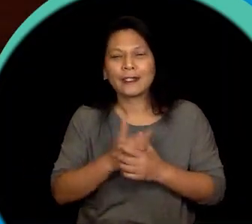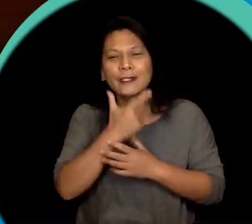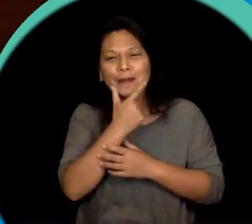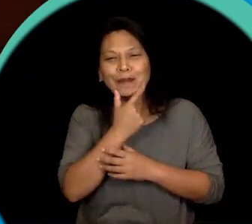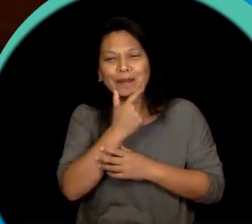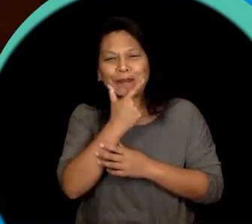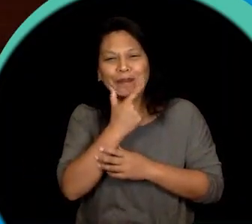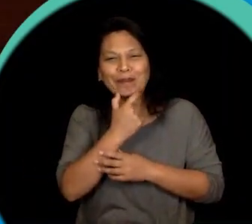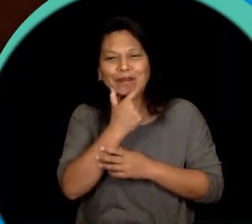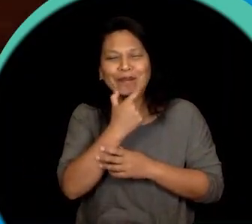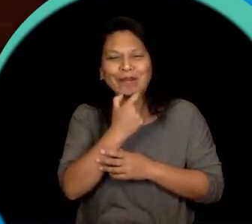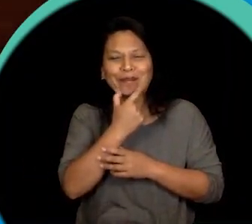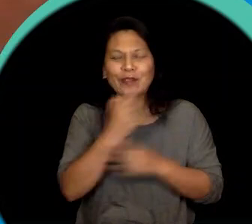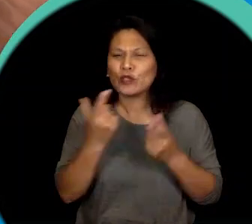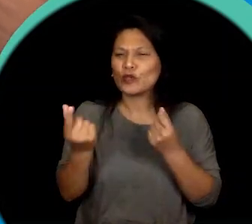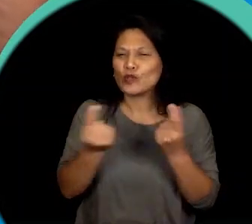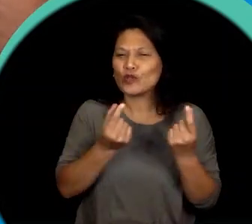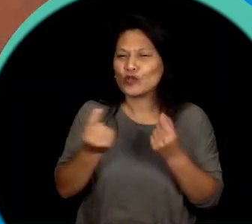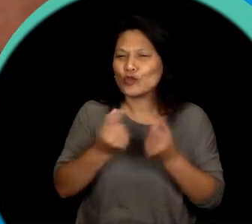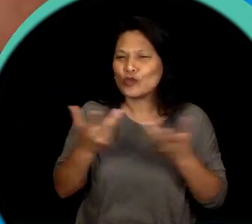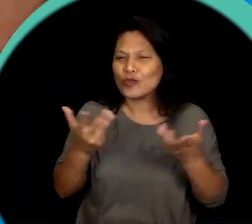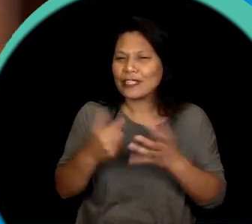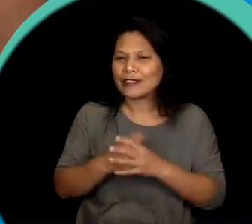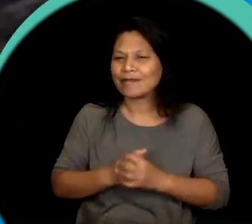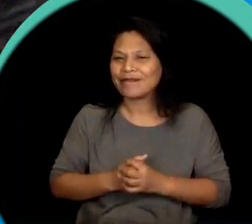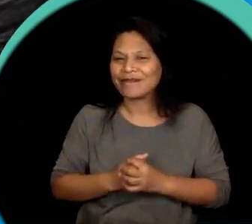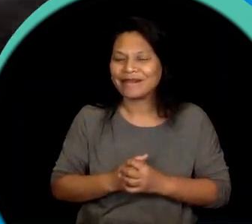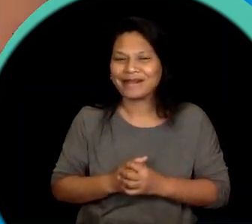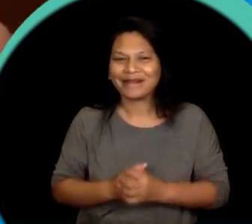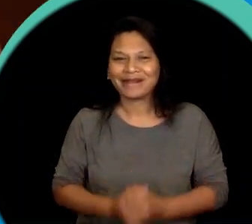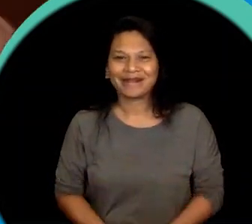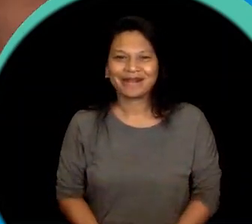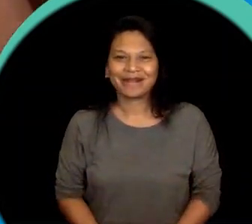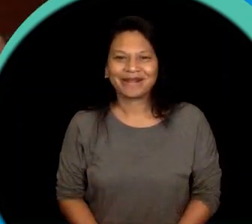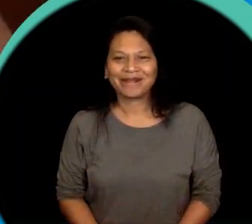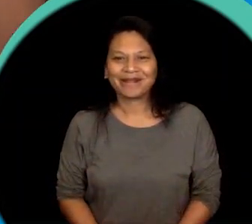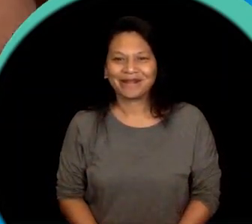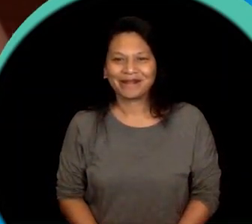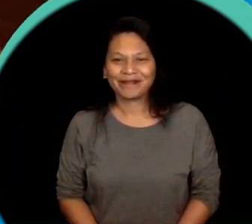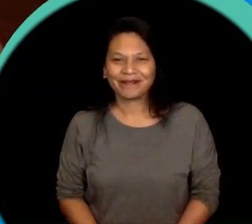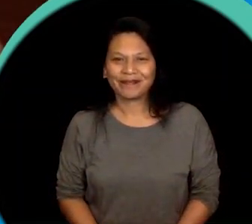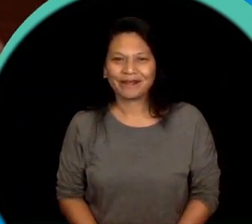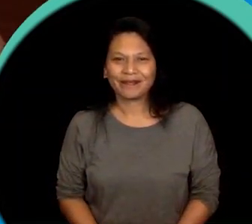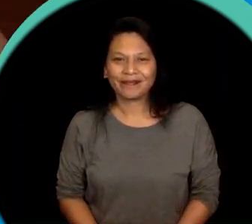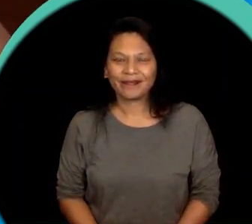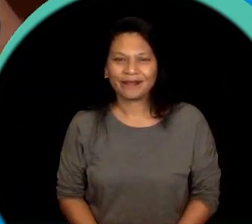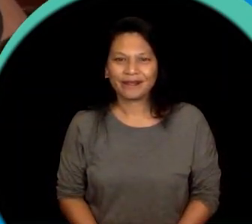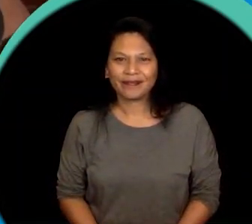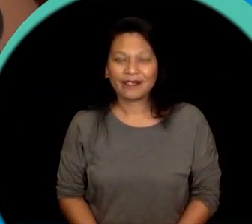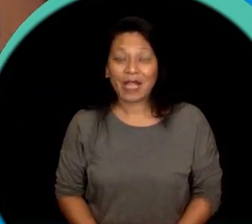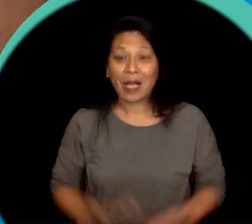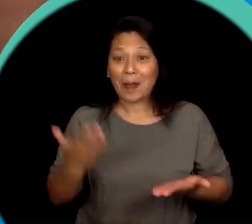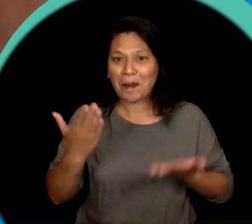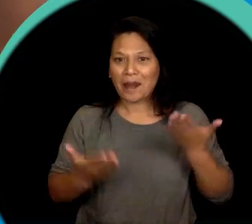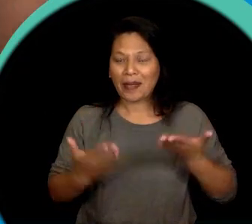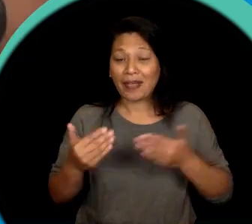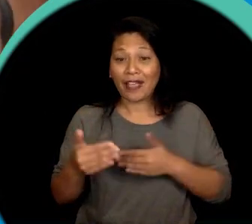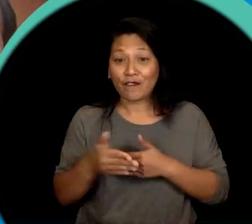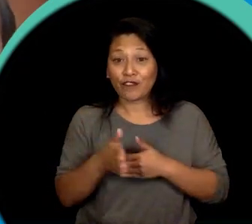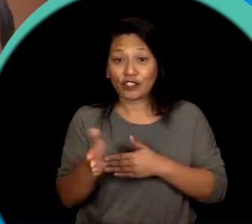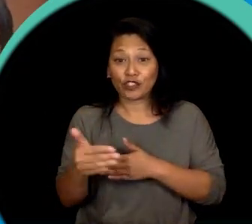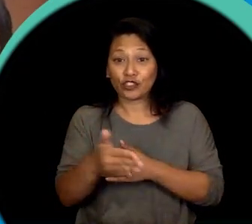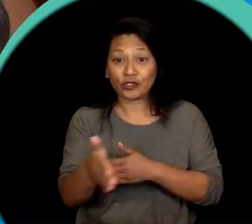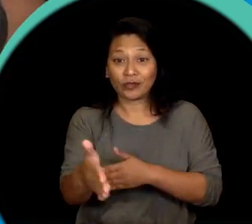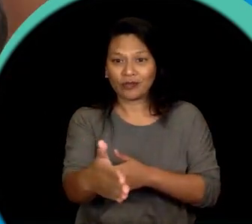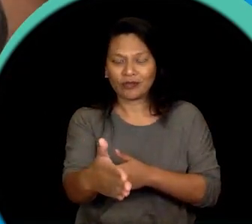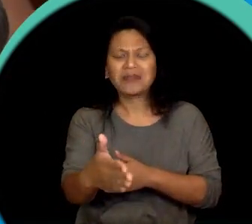a broken blue crayon? You know what, I'm gonna do maybe a fish.